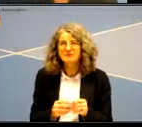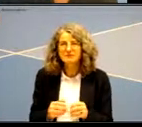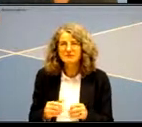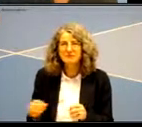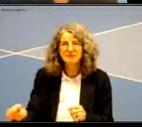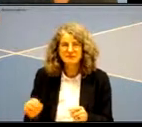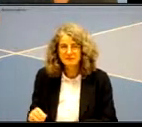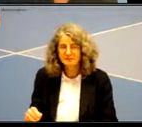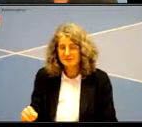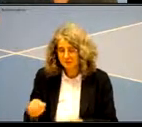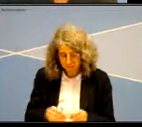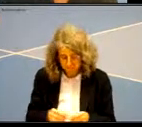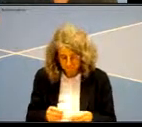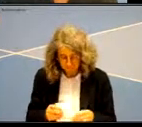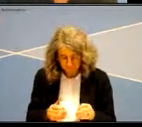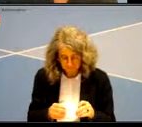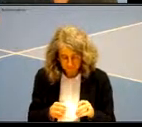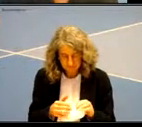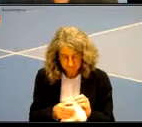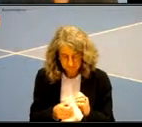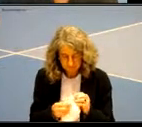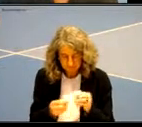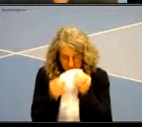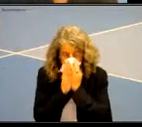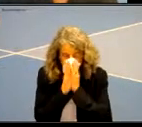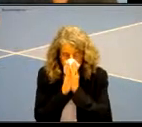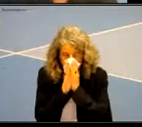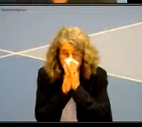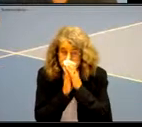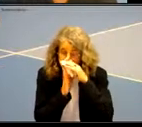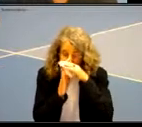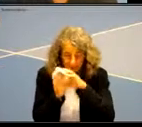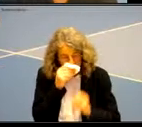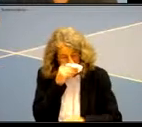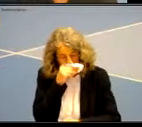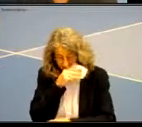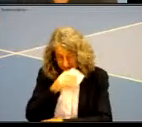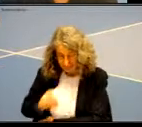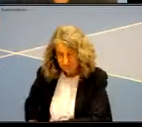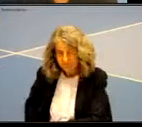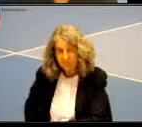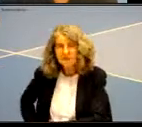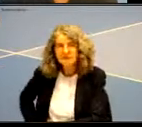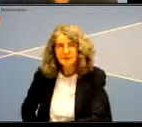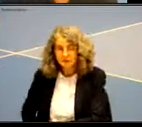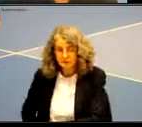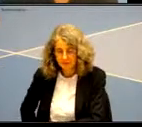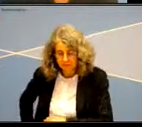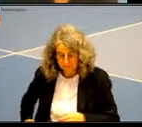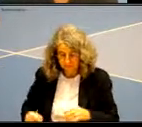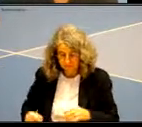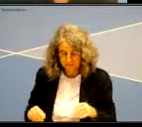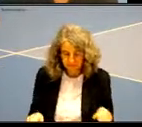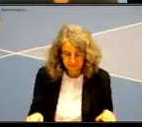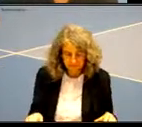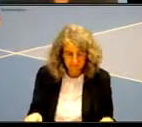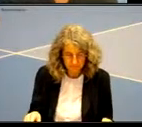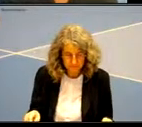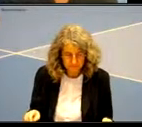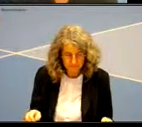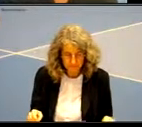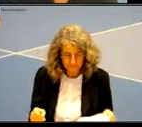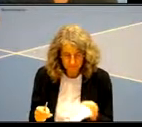green transition, a just transition, a fair transition, and the concept of leaving no one behind has been already used quite some